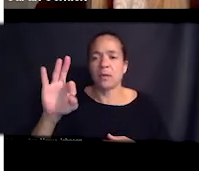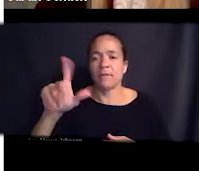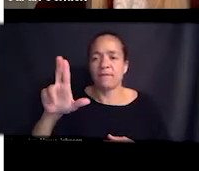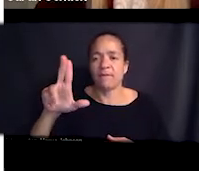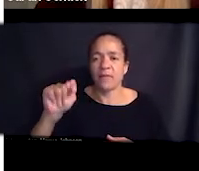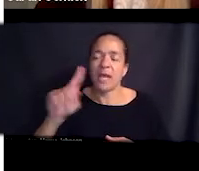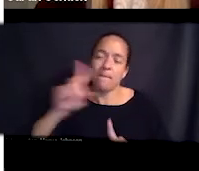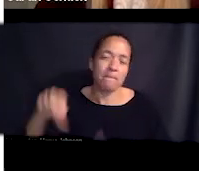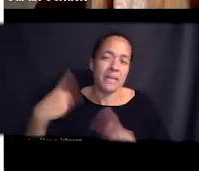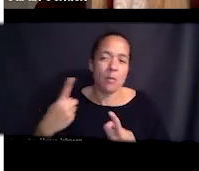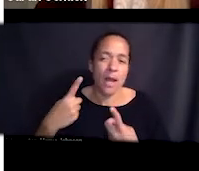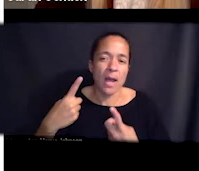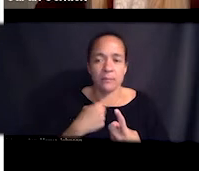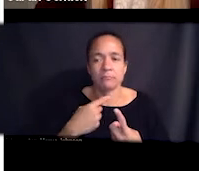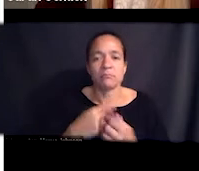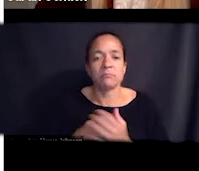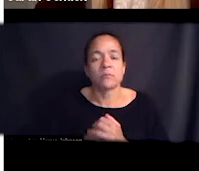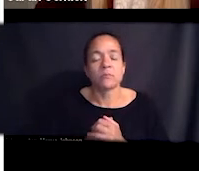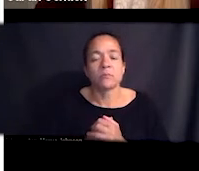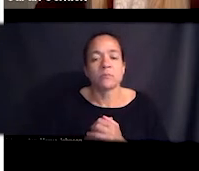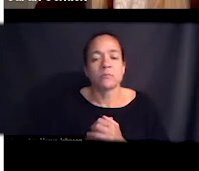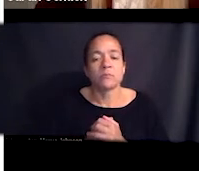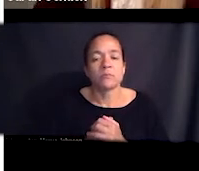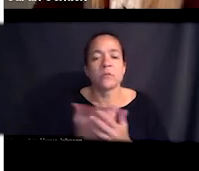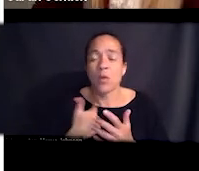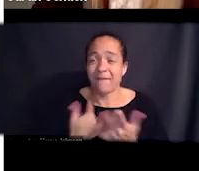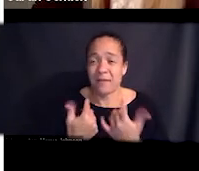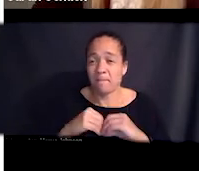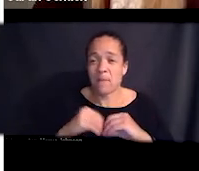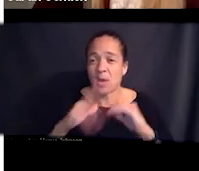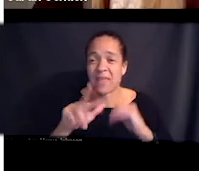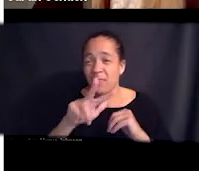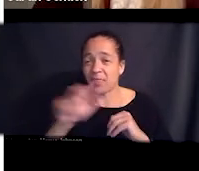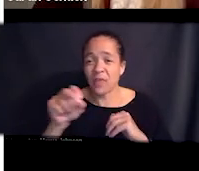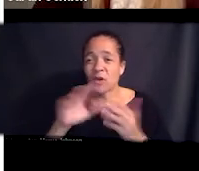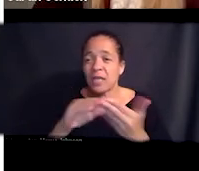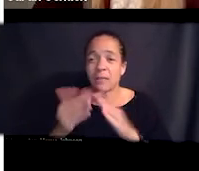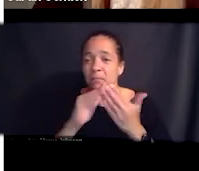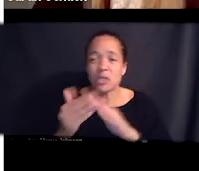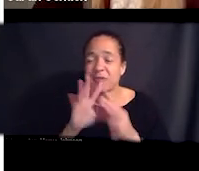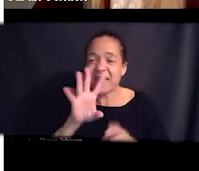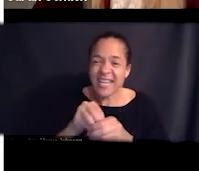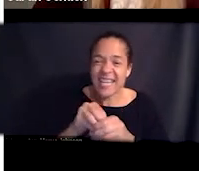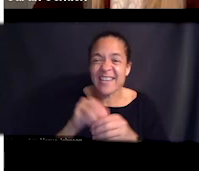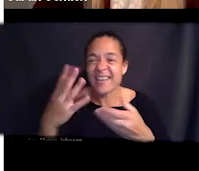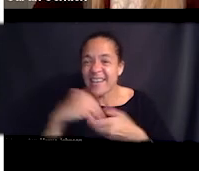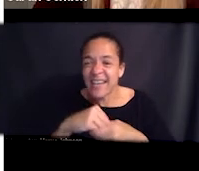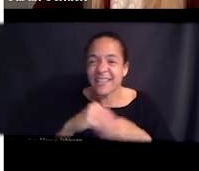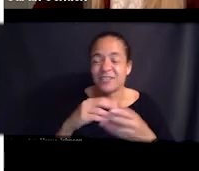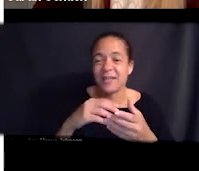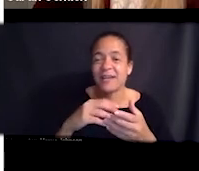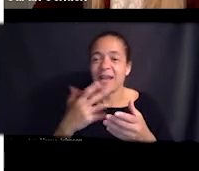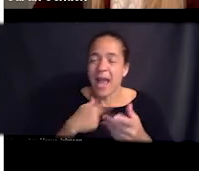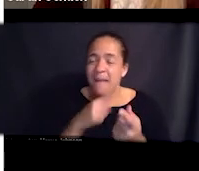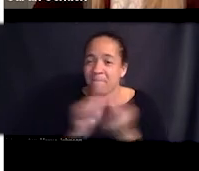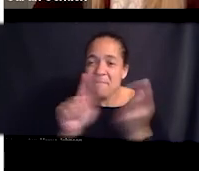with, had over 30 community engagement sessions, met with a lot of great people sharing ideas. You know, here's what